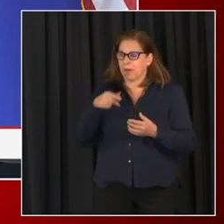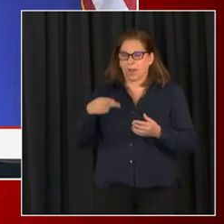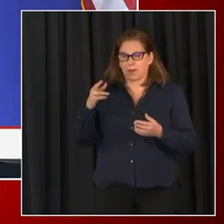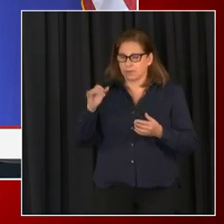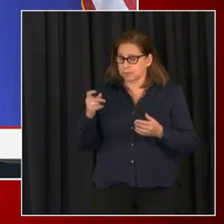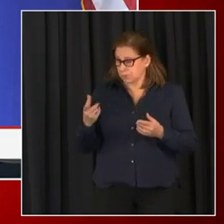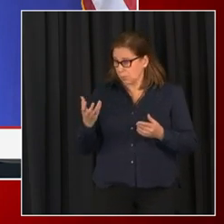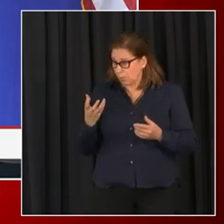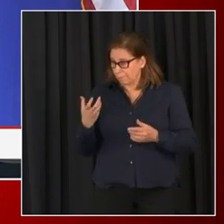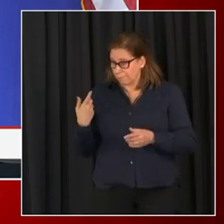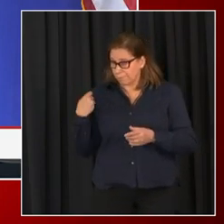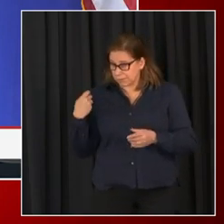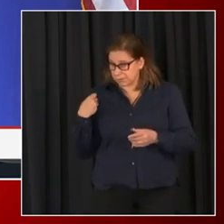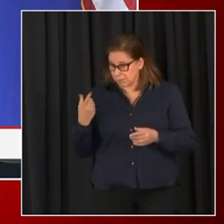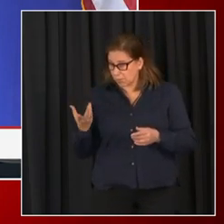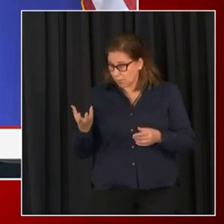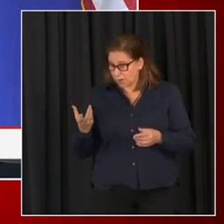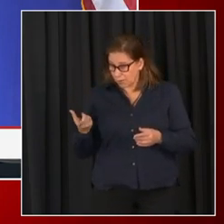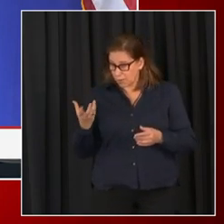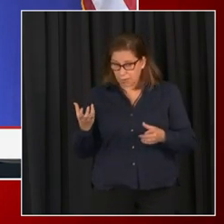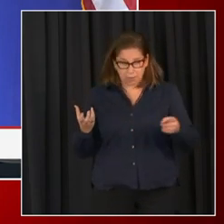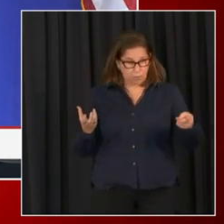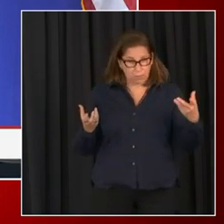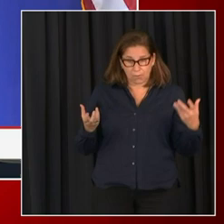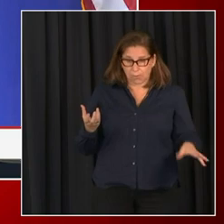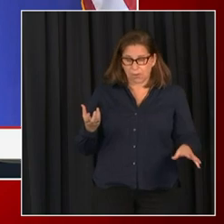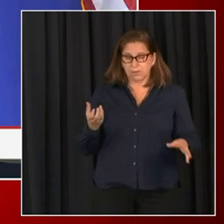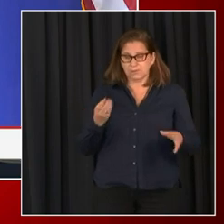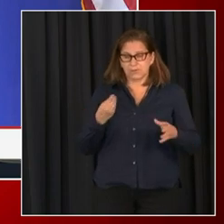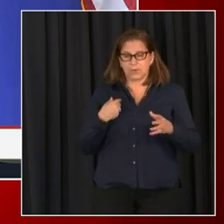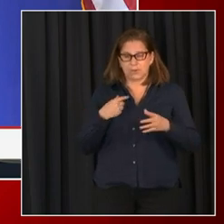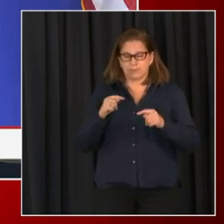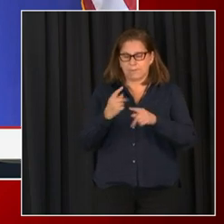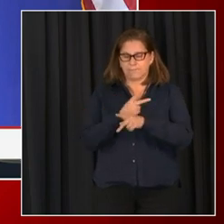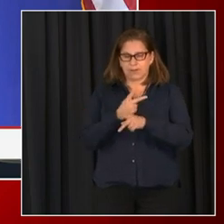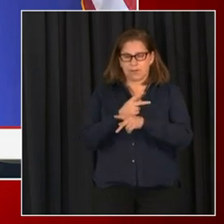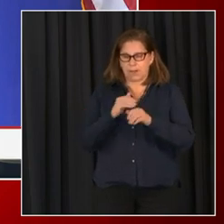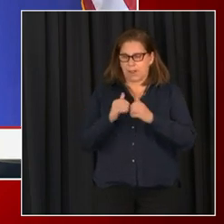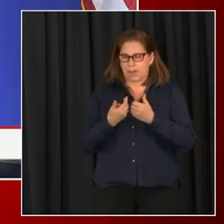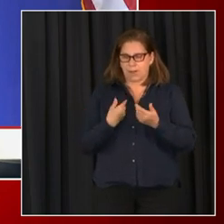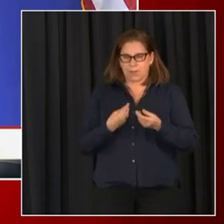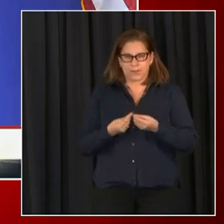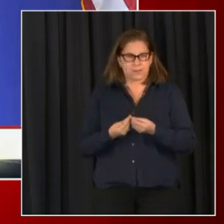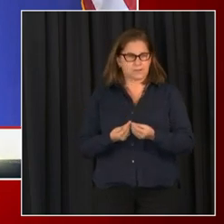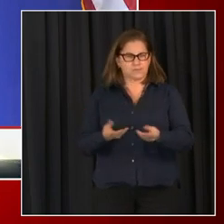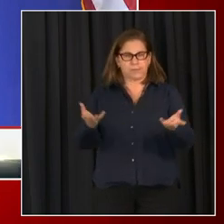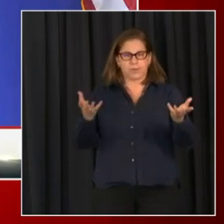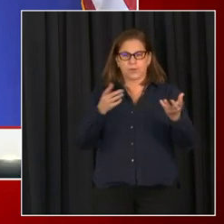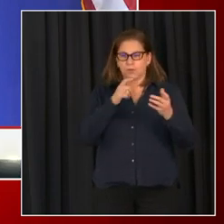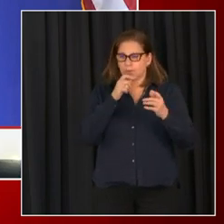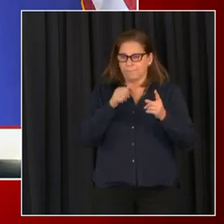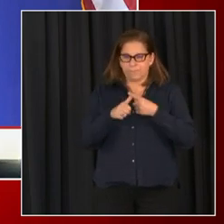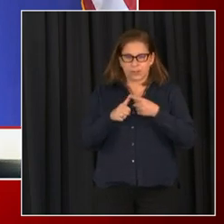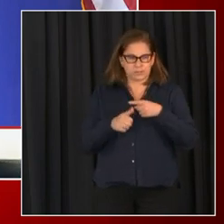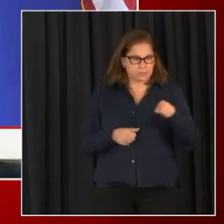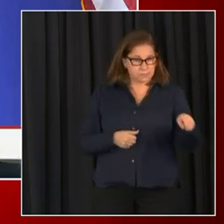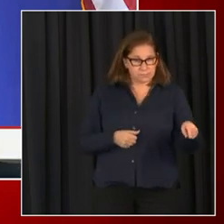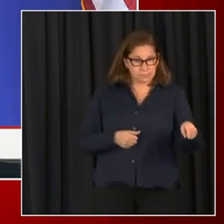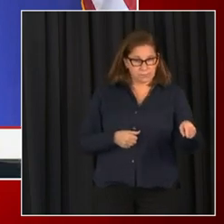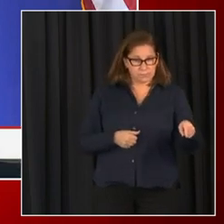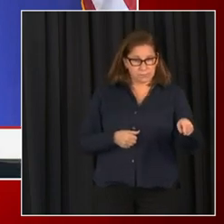great vaccine confidence in those groups who are the ones who should be prioritized